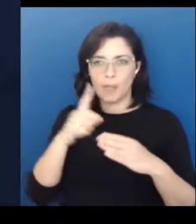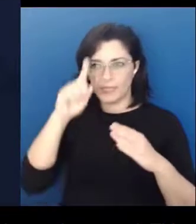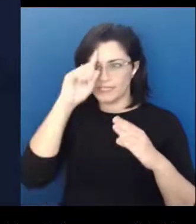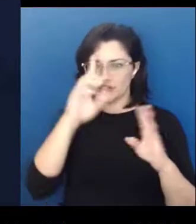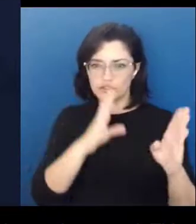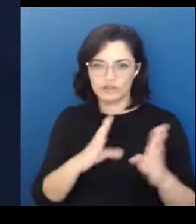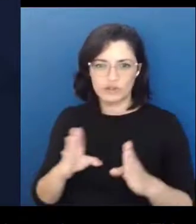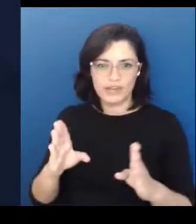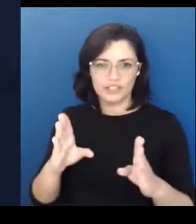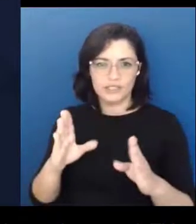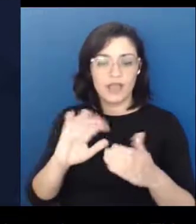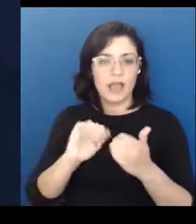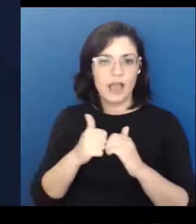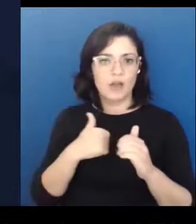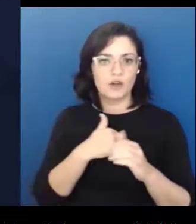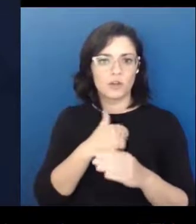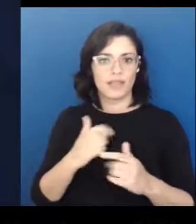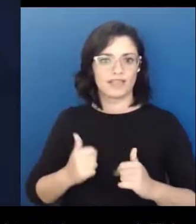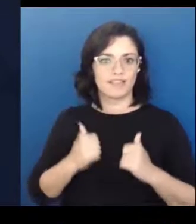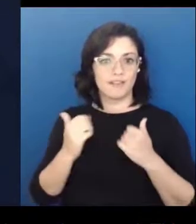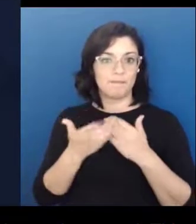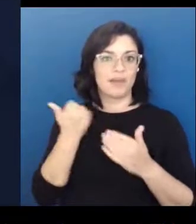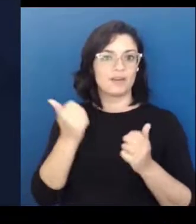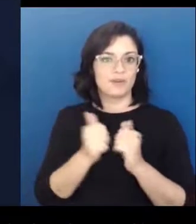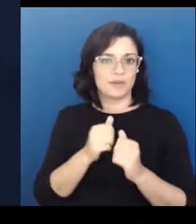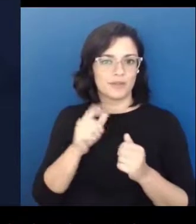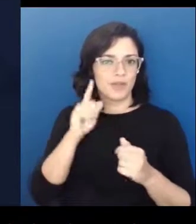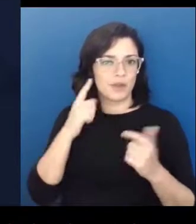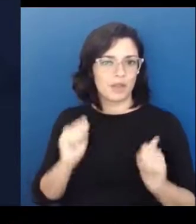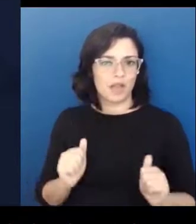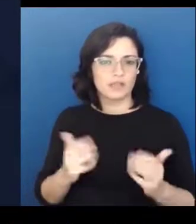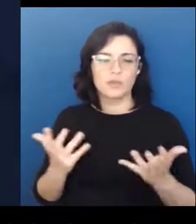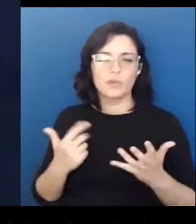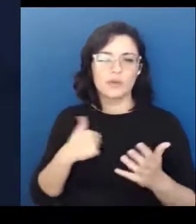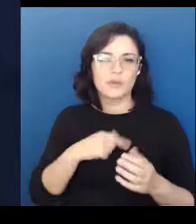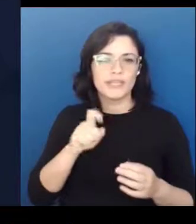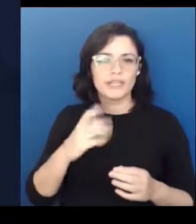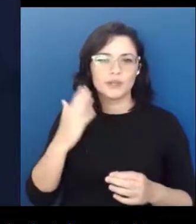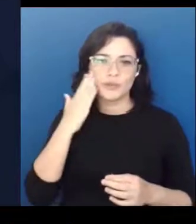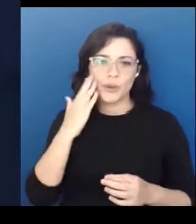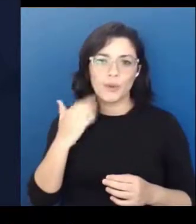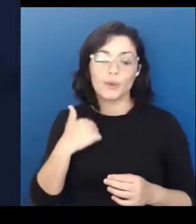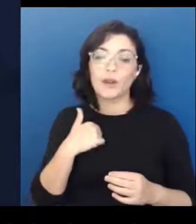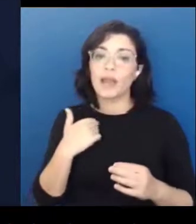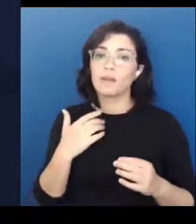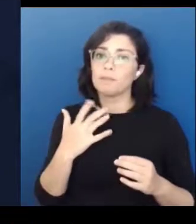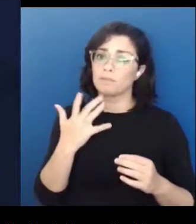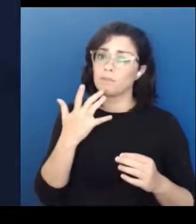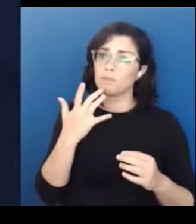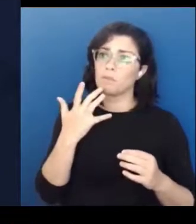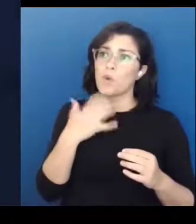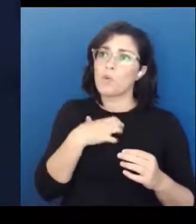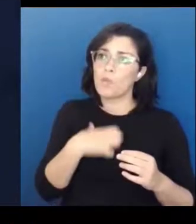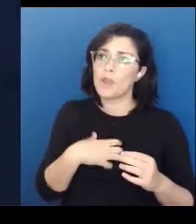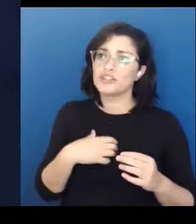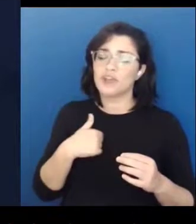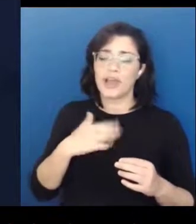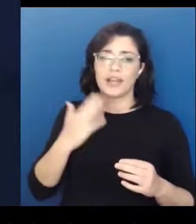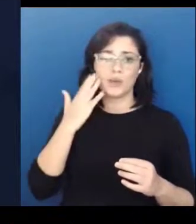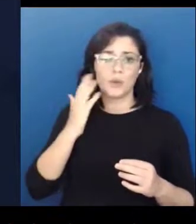to know? What would I have liked to have known back in the days as an adult when I was trying